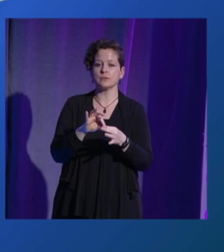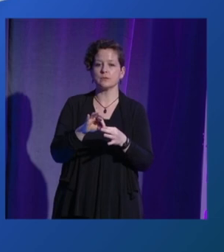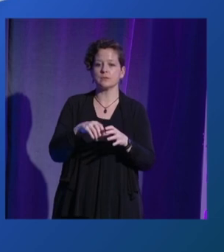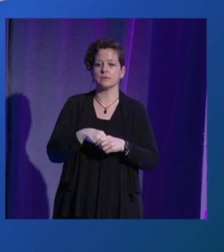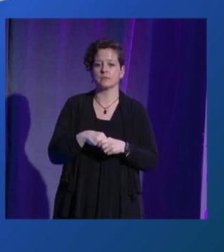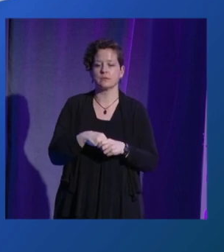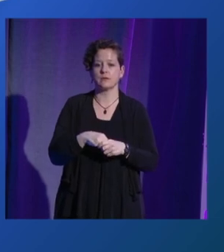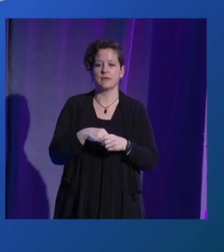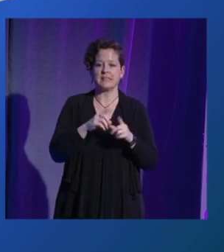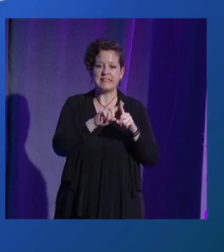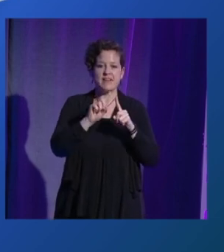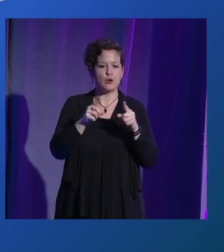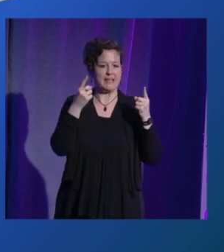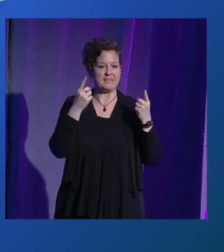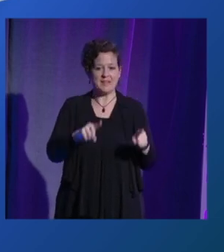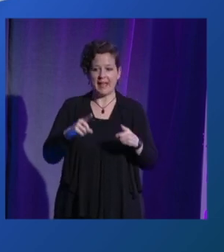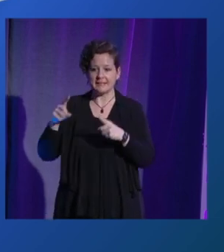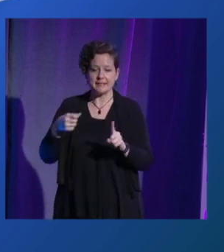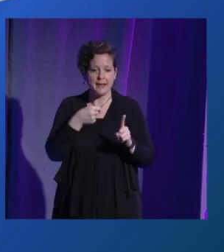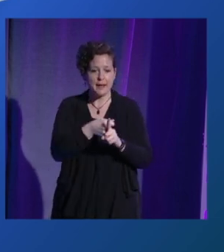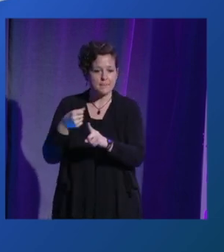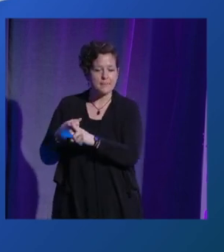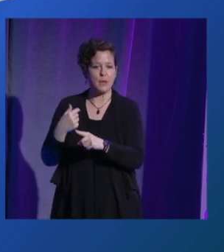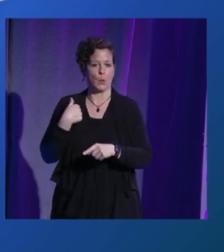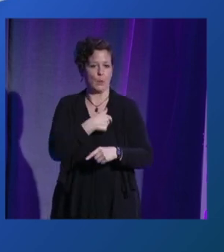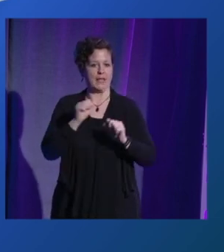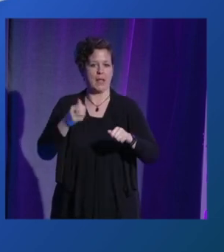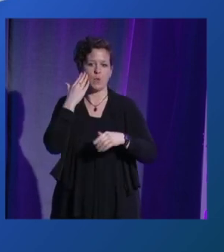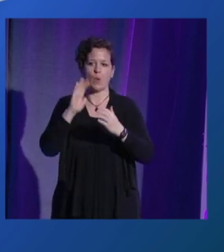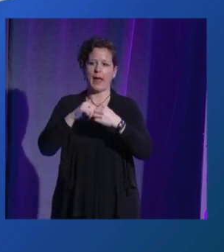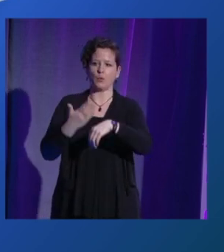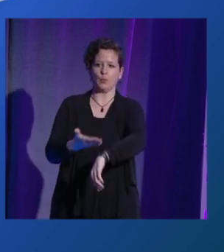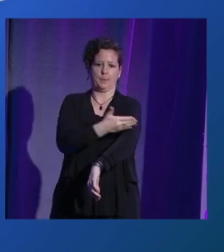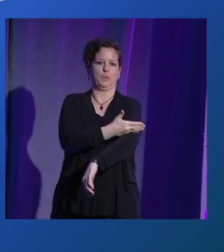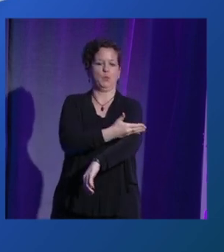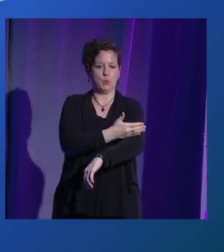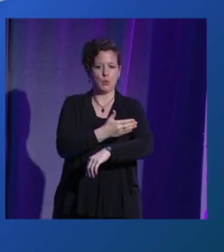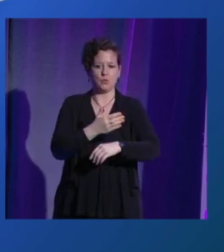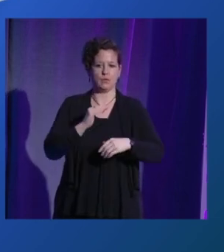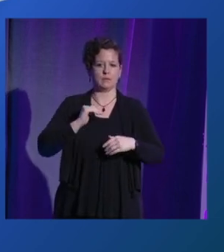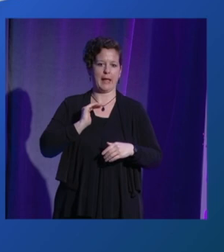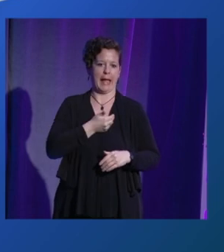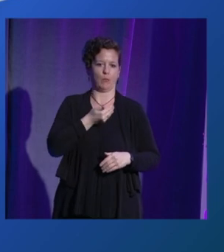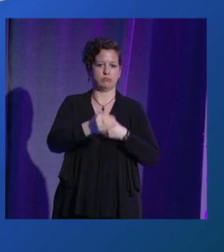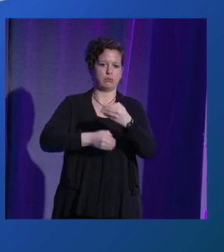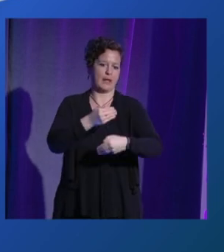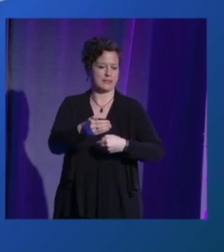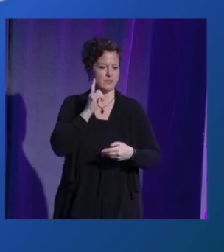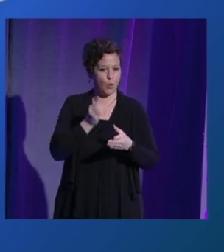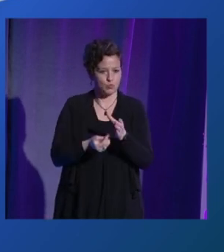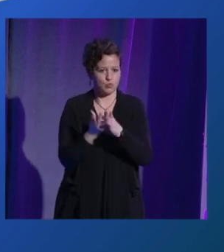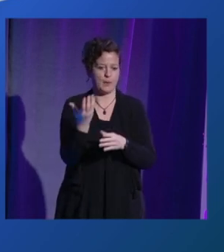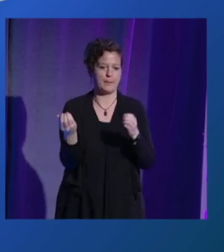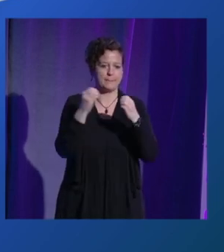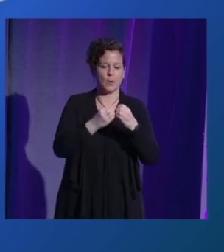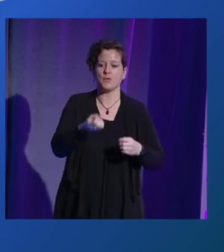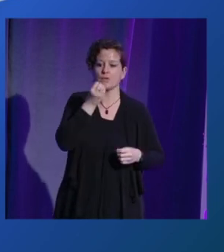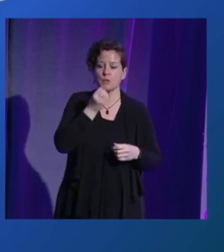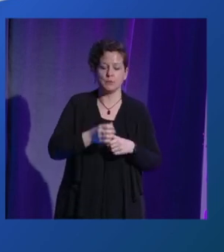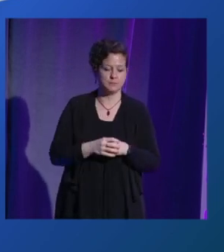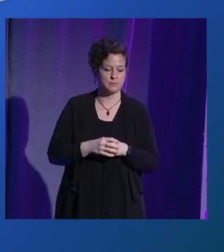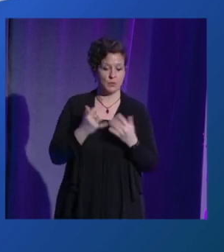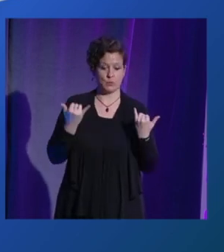events um they can adopt better do better still produce more food um and today uh in